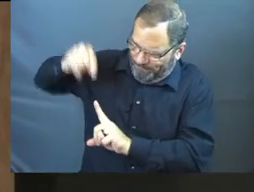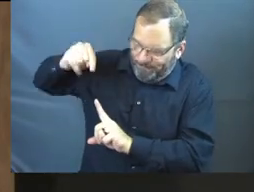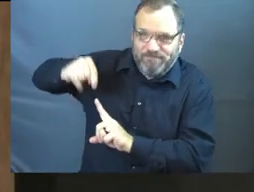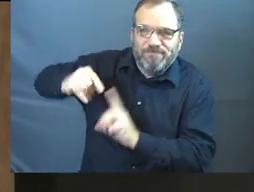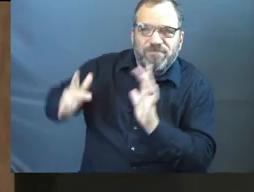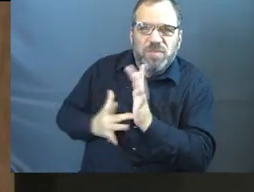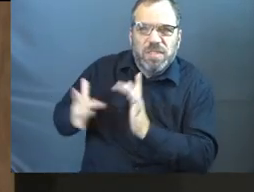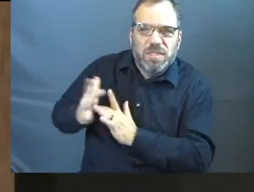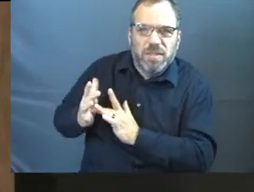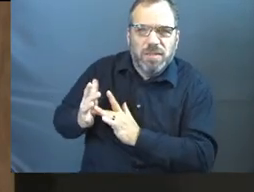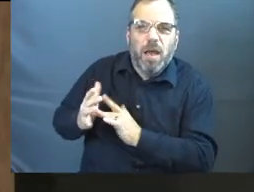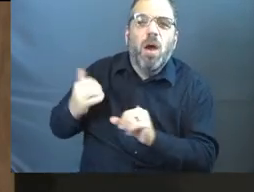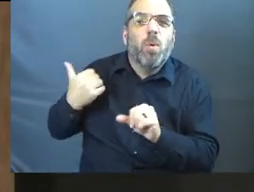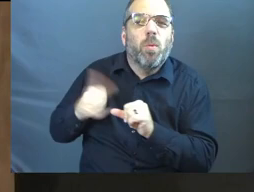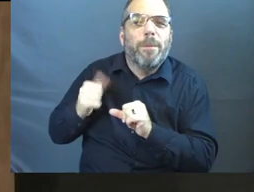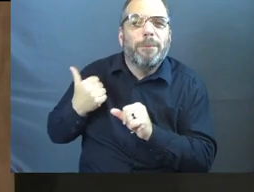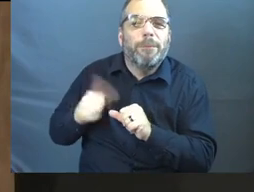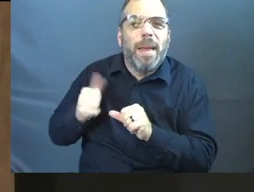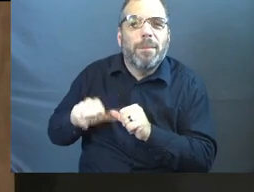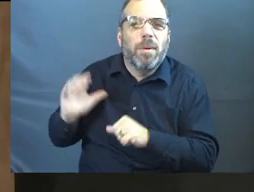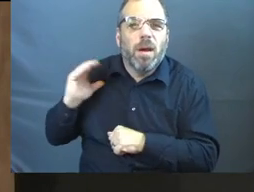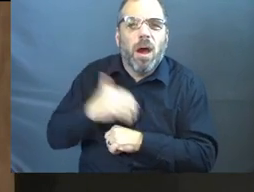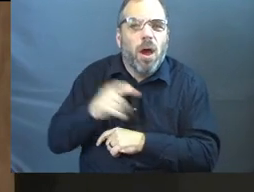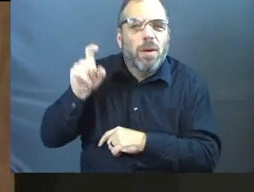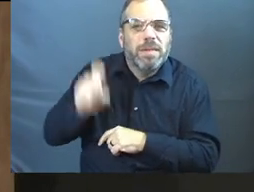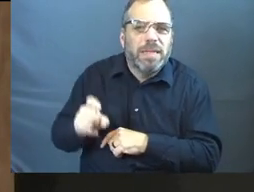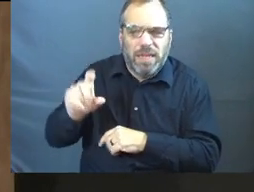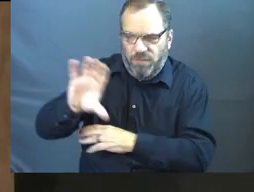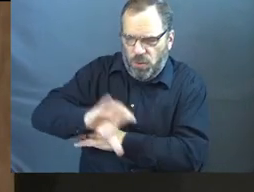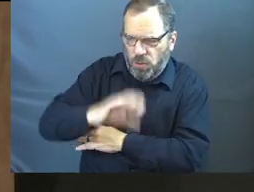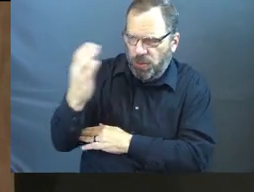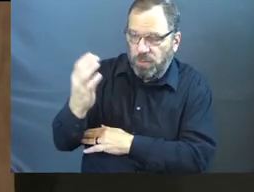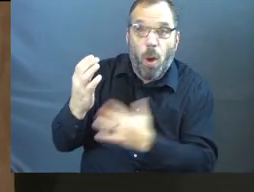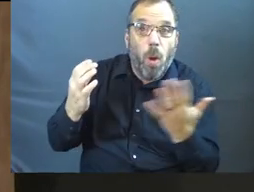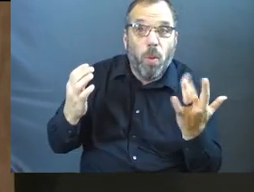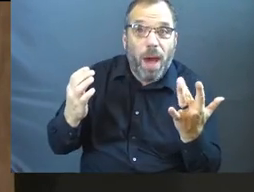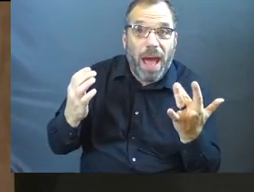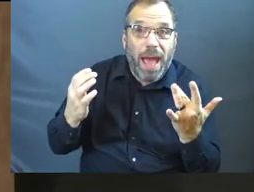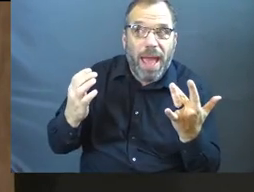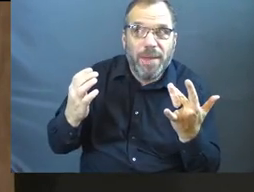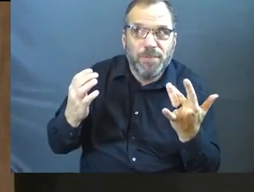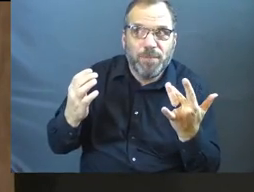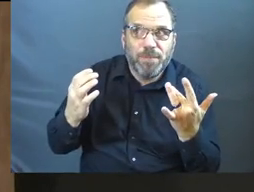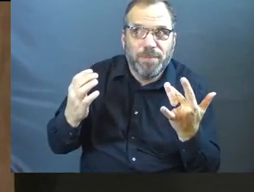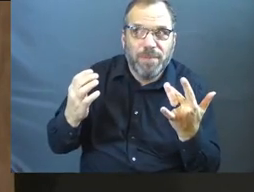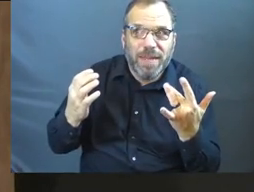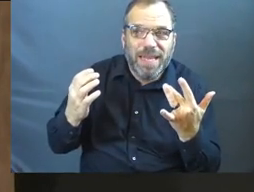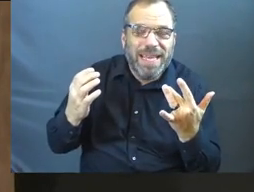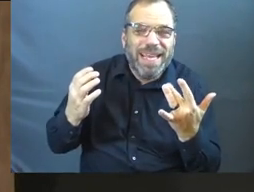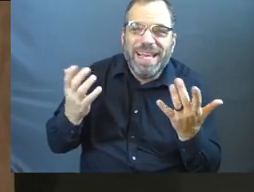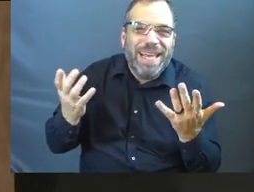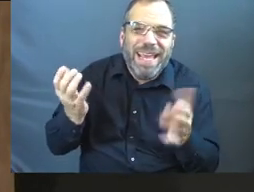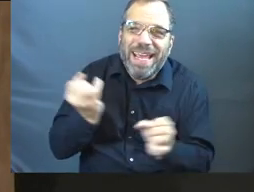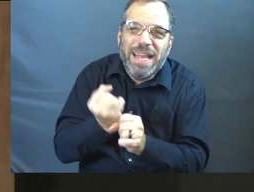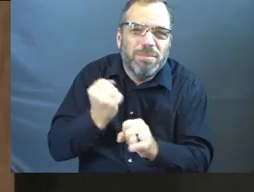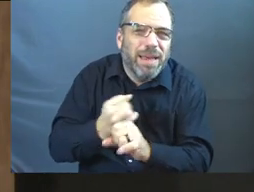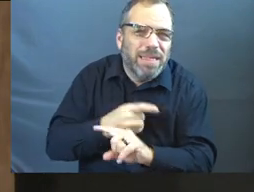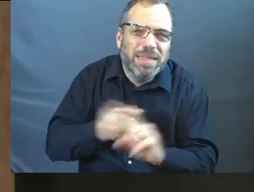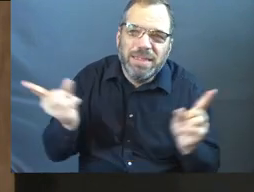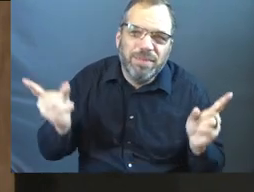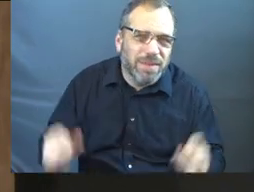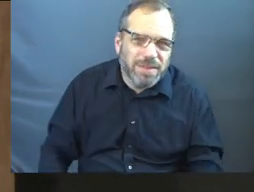because of that, we need to remember our need for Christmas because it makes all of the